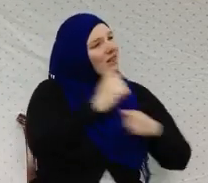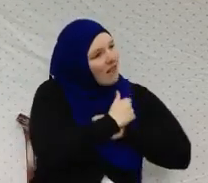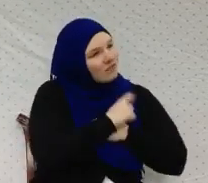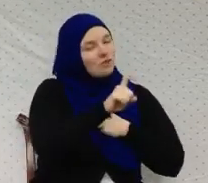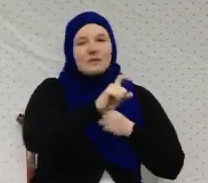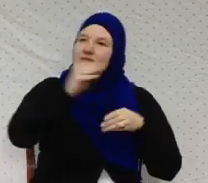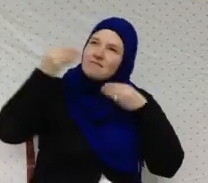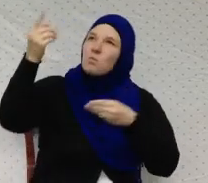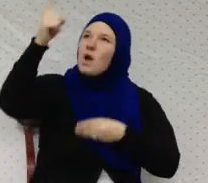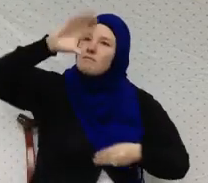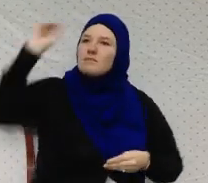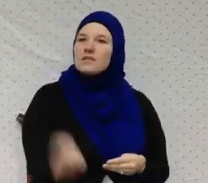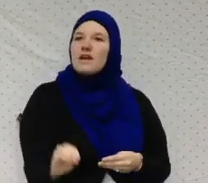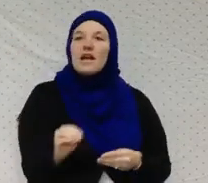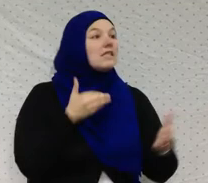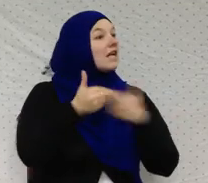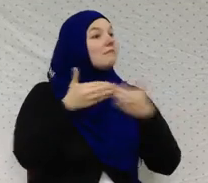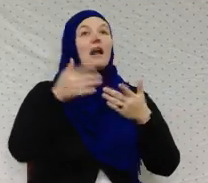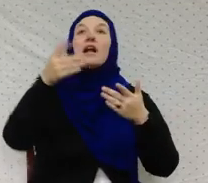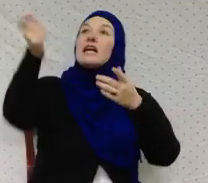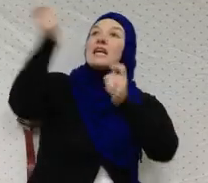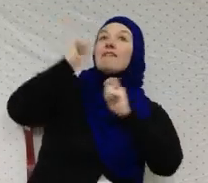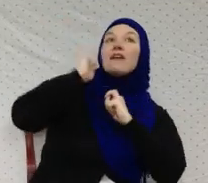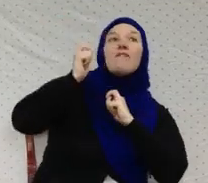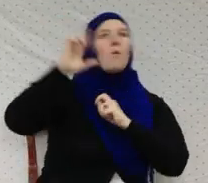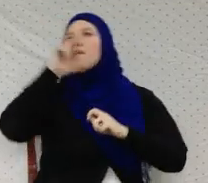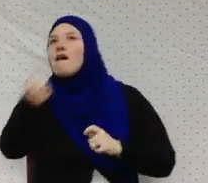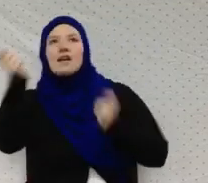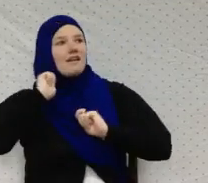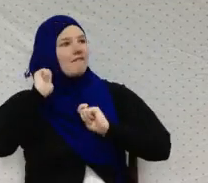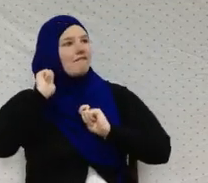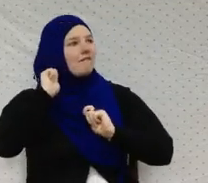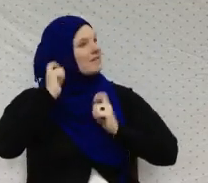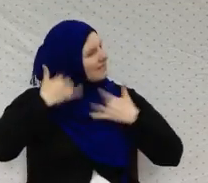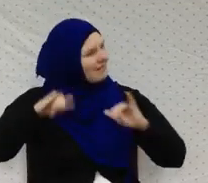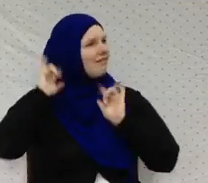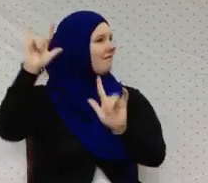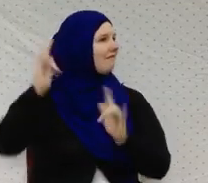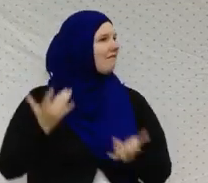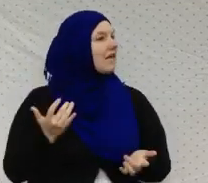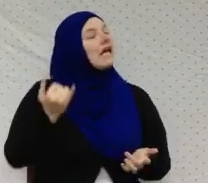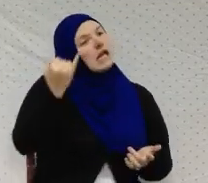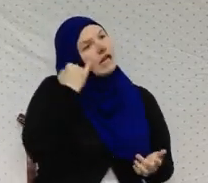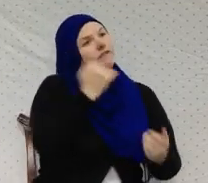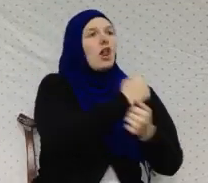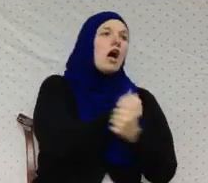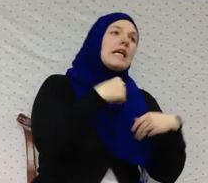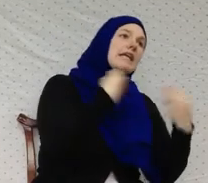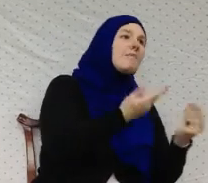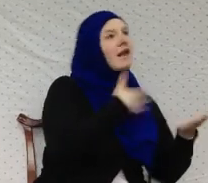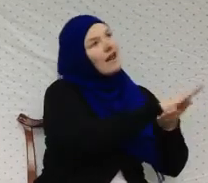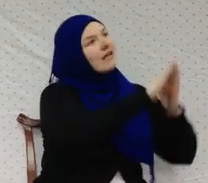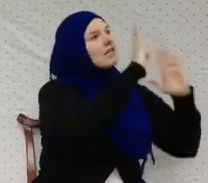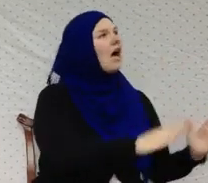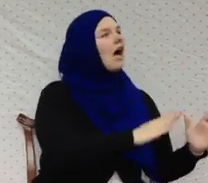be absolute and it should also be unconditional. You can't condition Allah. You can't say, if